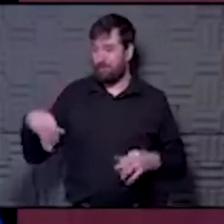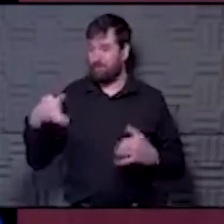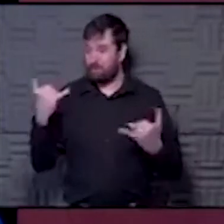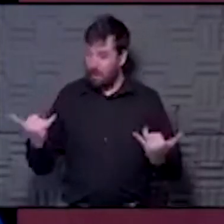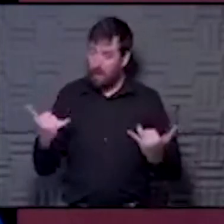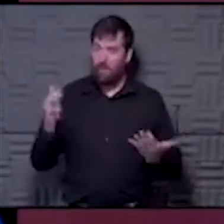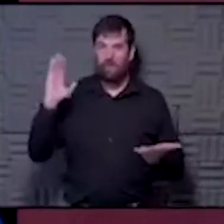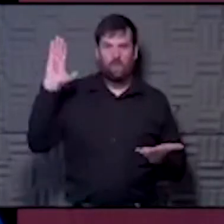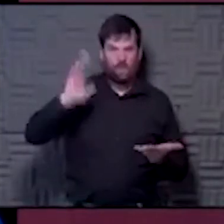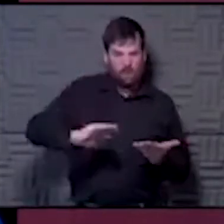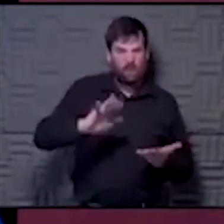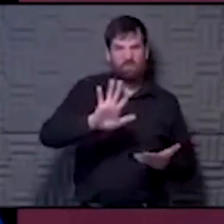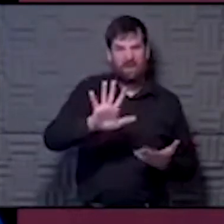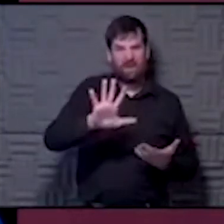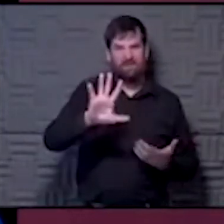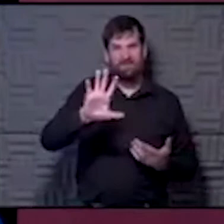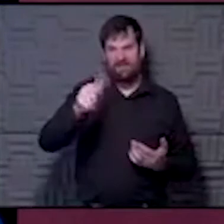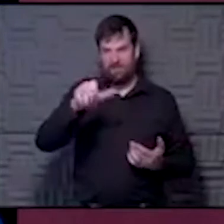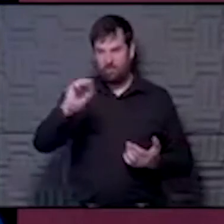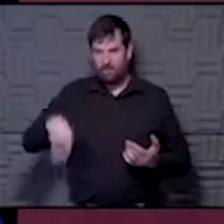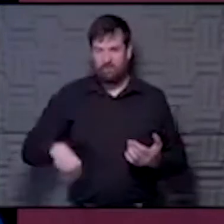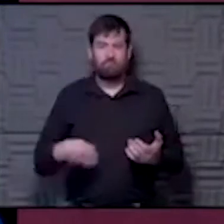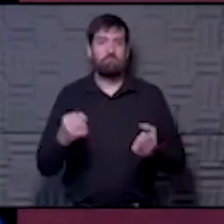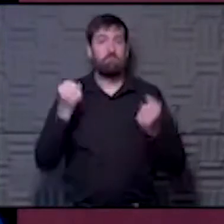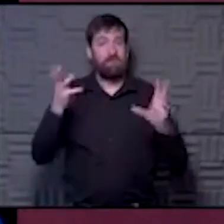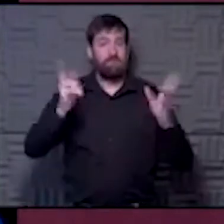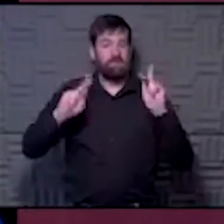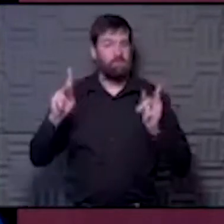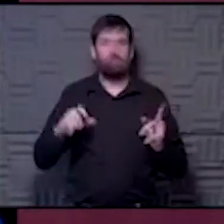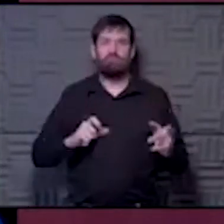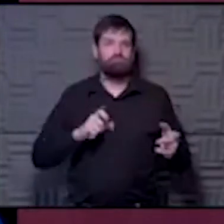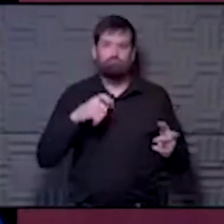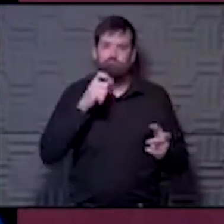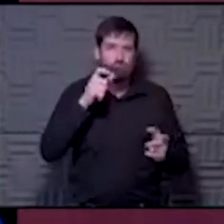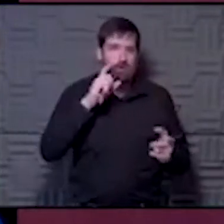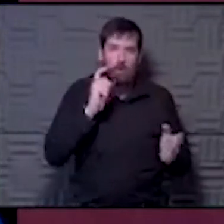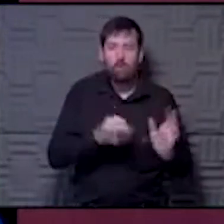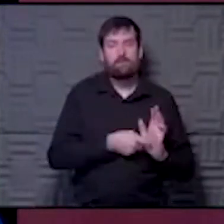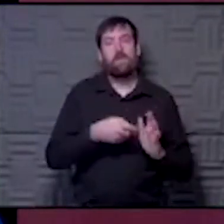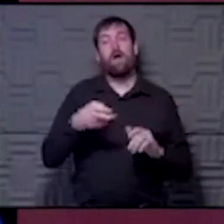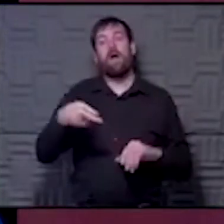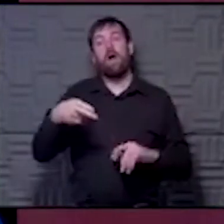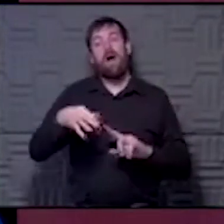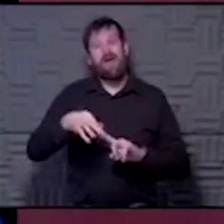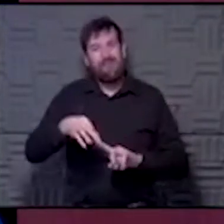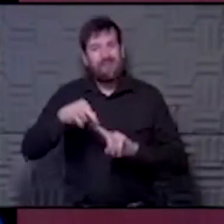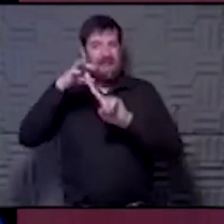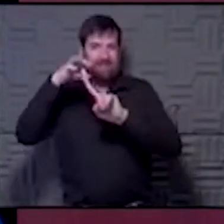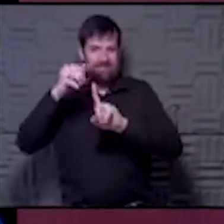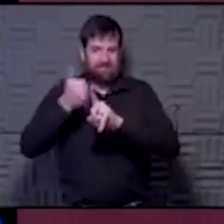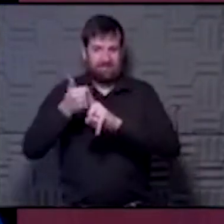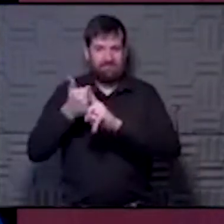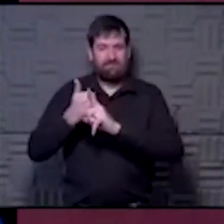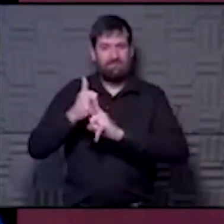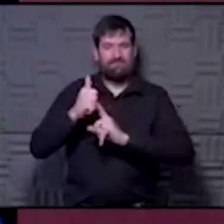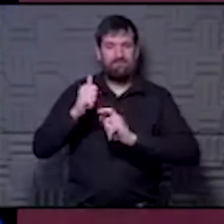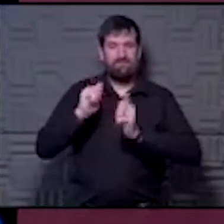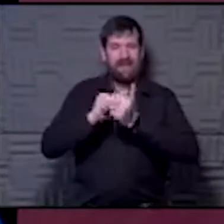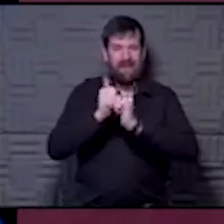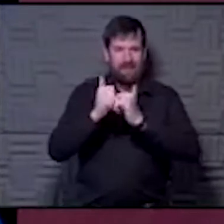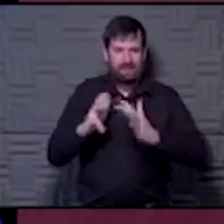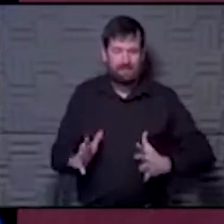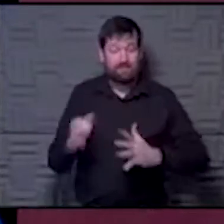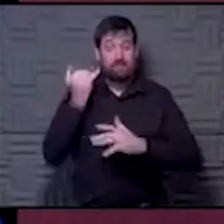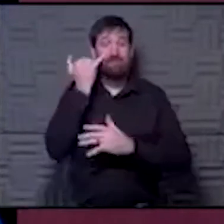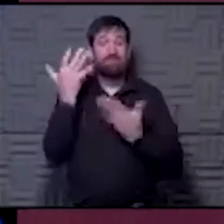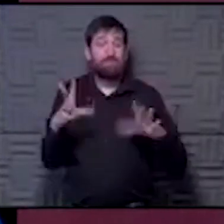they've dropped 5 or 10%. Many people will not feel that. They won't notice it unless they're a high-performance athlete. But on the other hand, if you've been a smoker and you